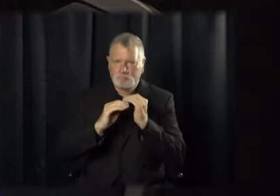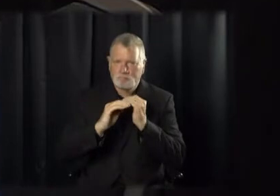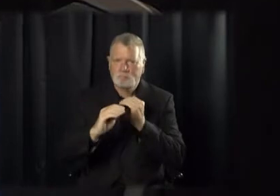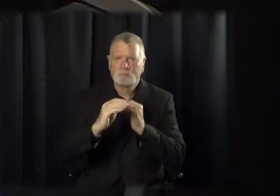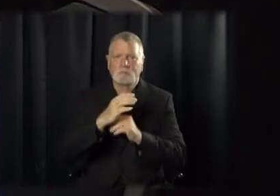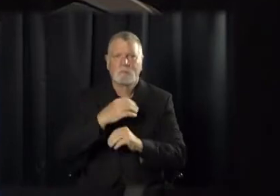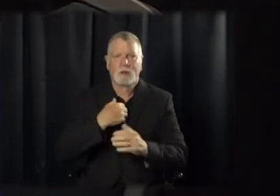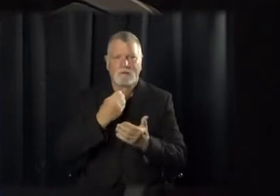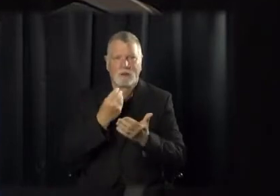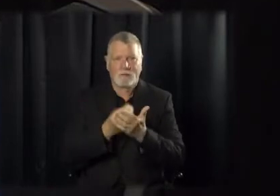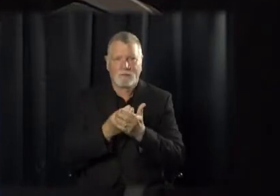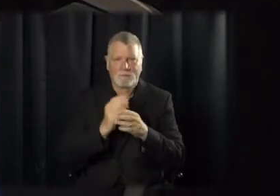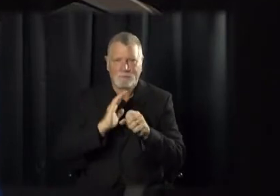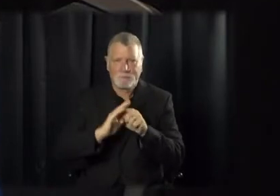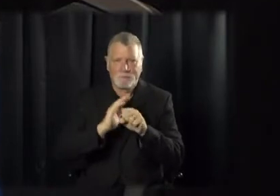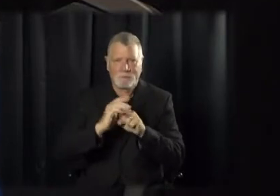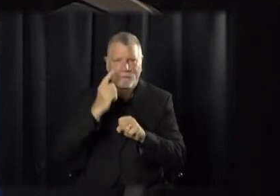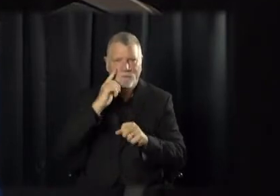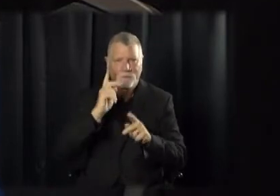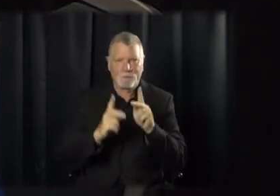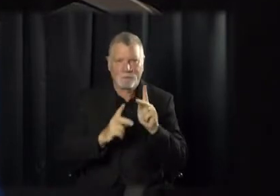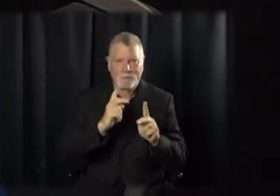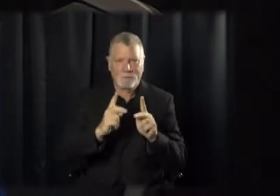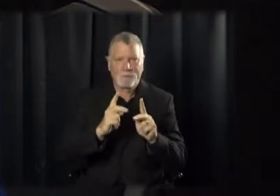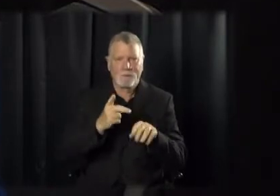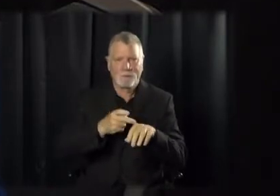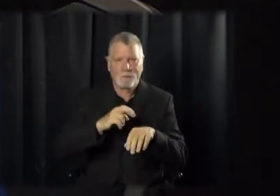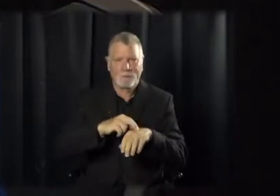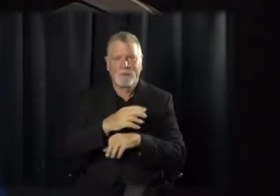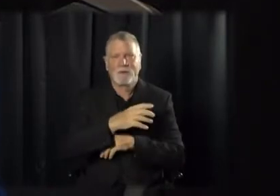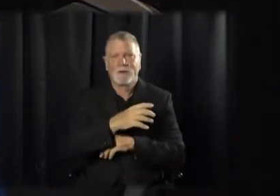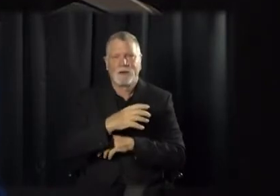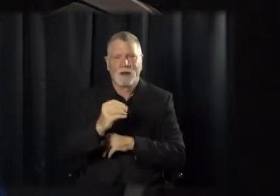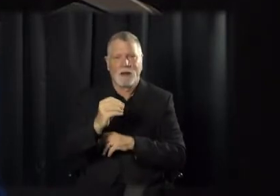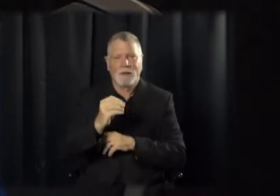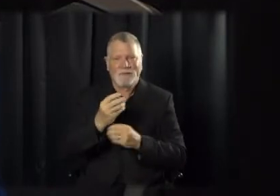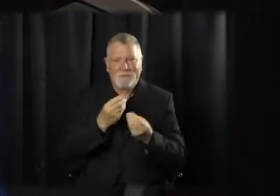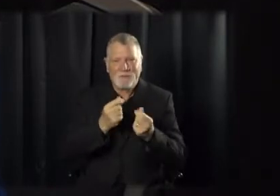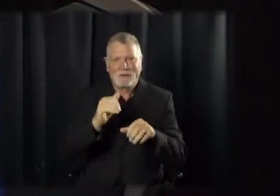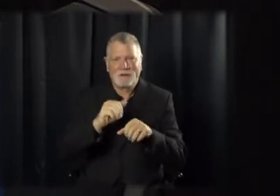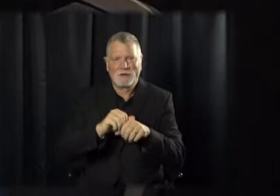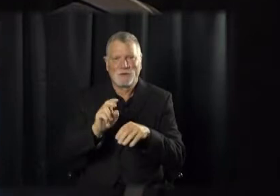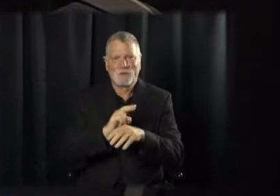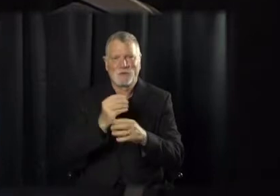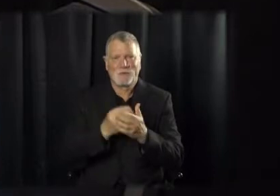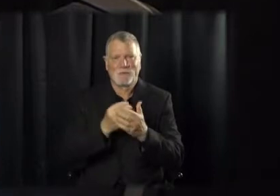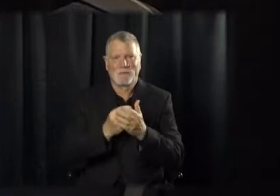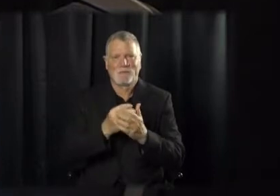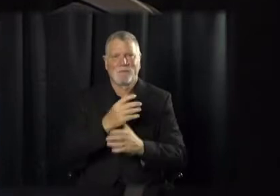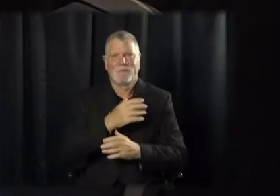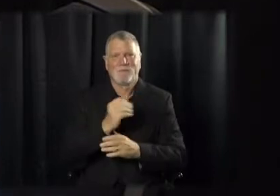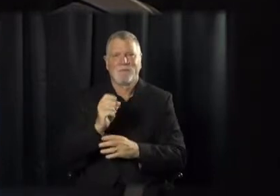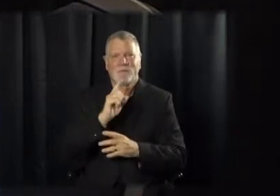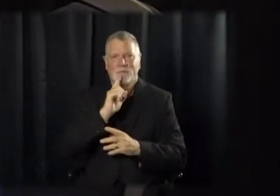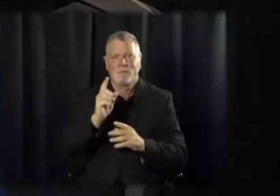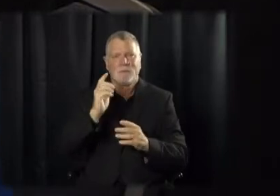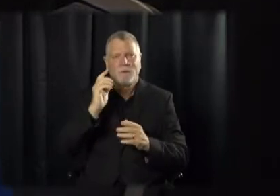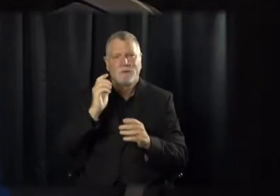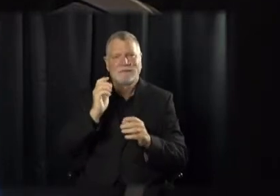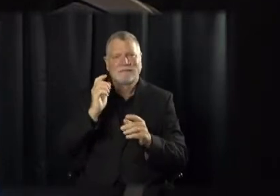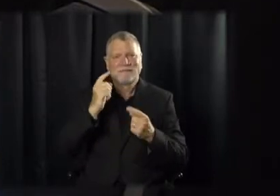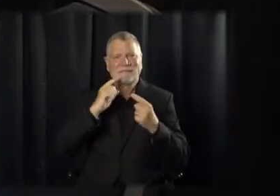needed by the people of Puerto Rico, is efficient in using those funds, and implements the reforms that ensure Puerto Rico's successful